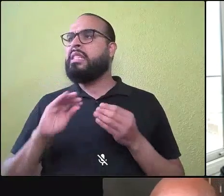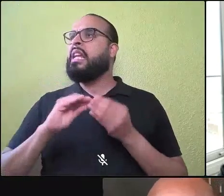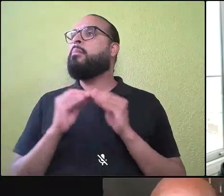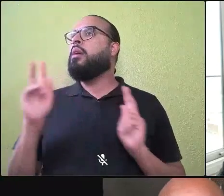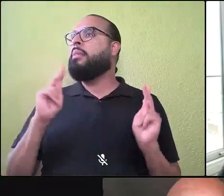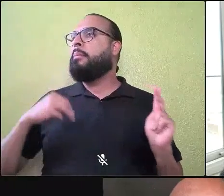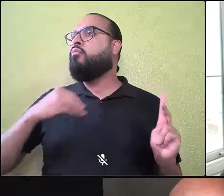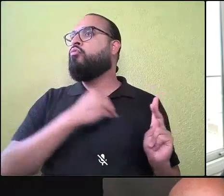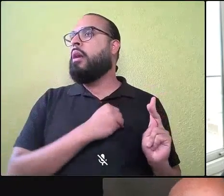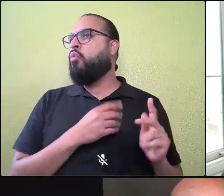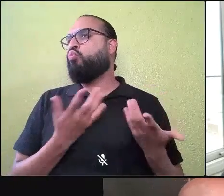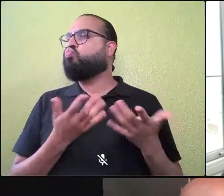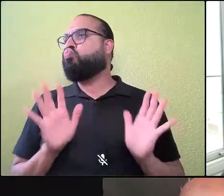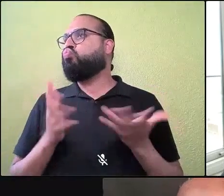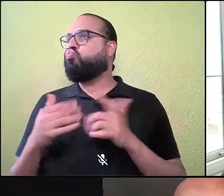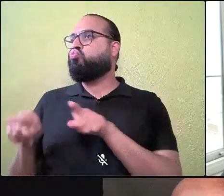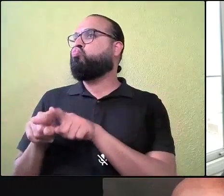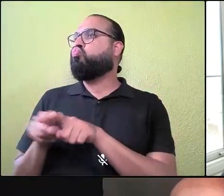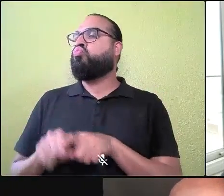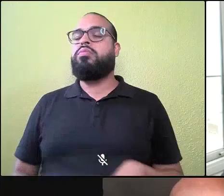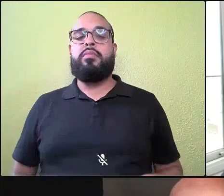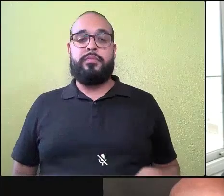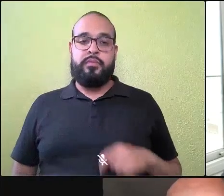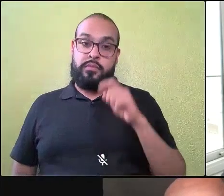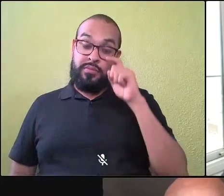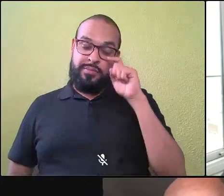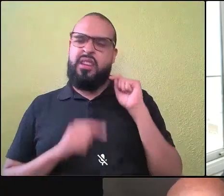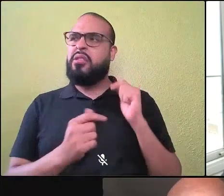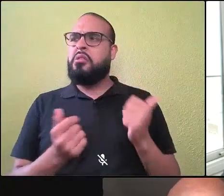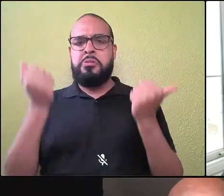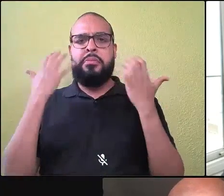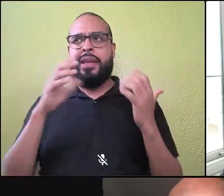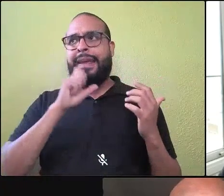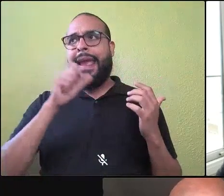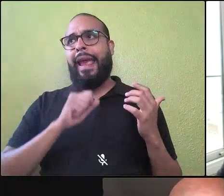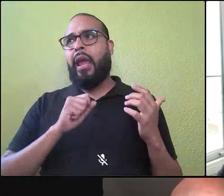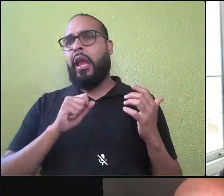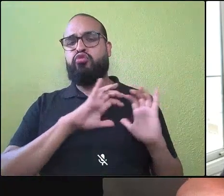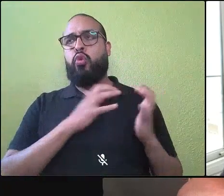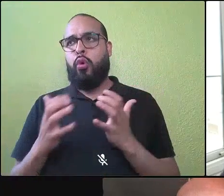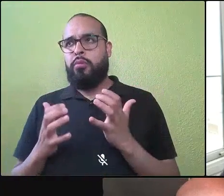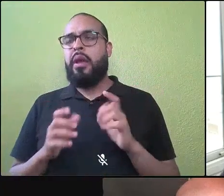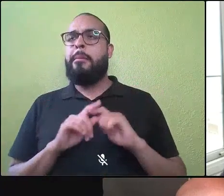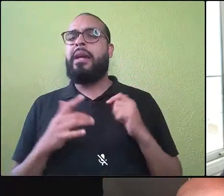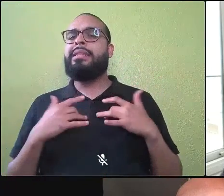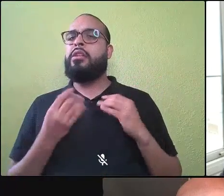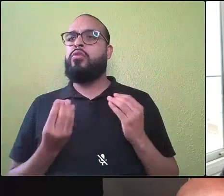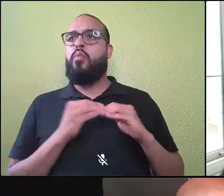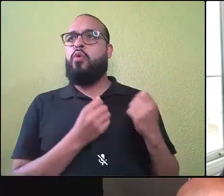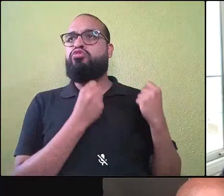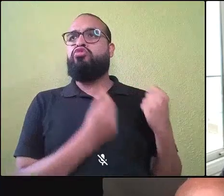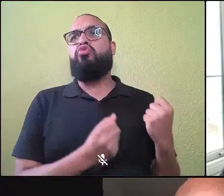across industries, somewhat well, it's a multi-generational group, but it's a little top heavy towards more senior and accomplished guys.